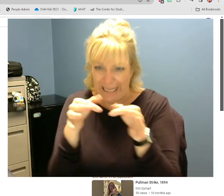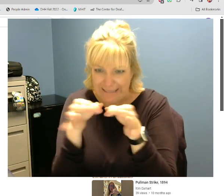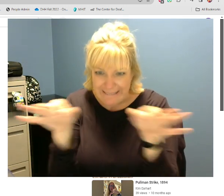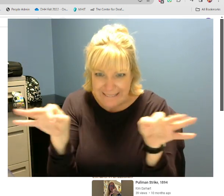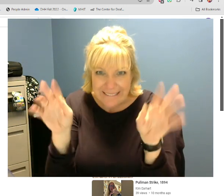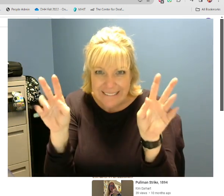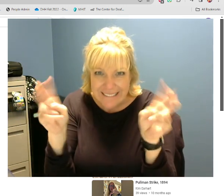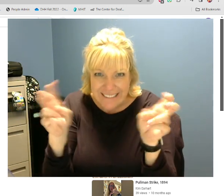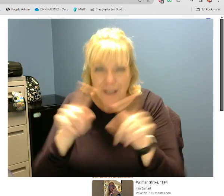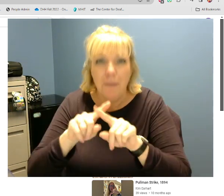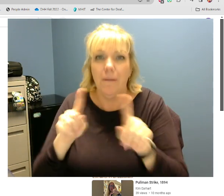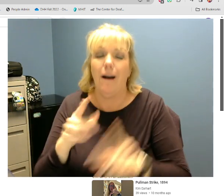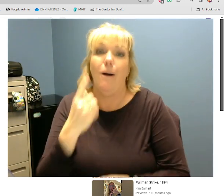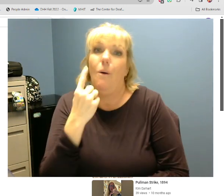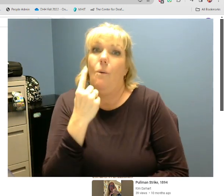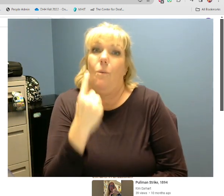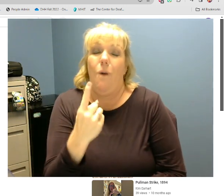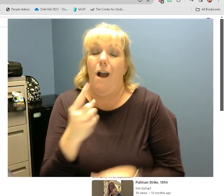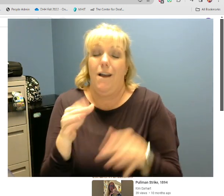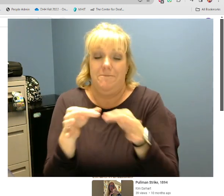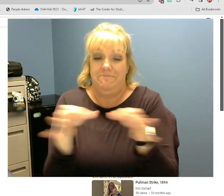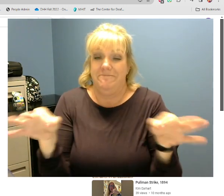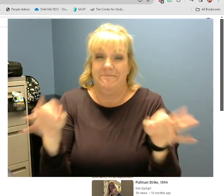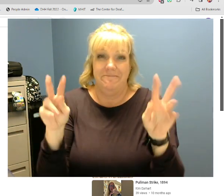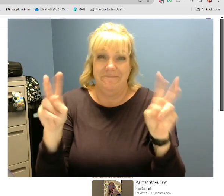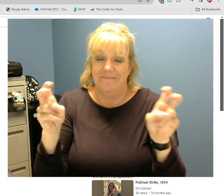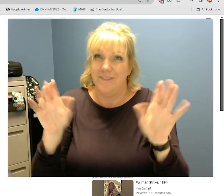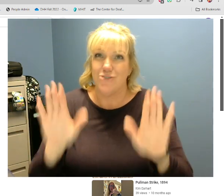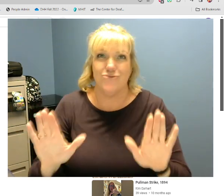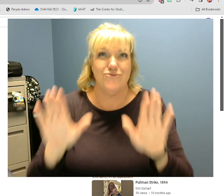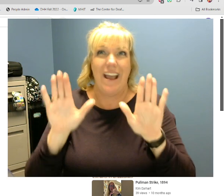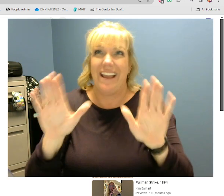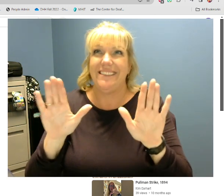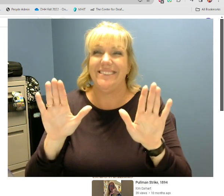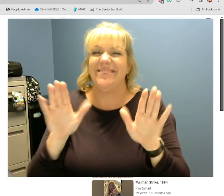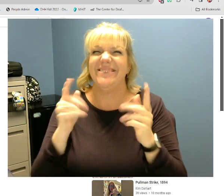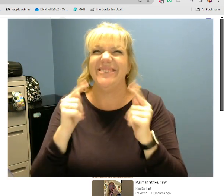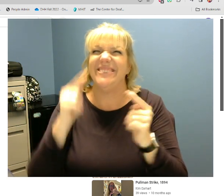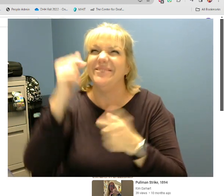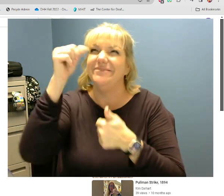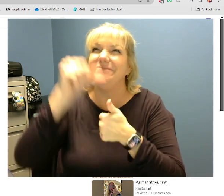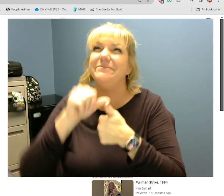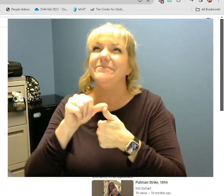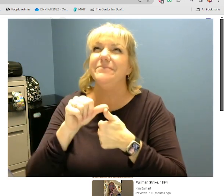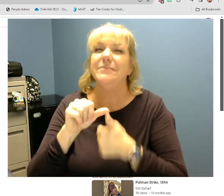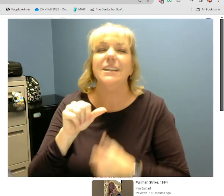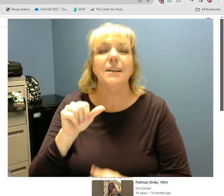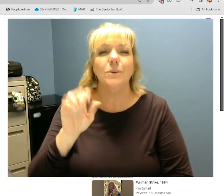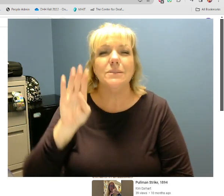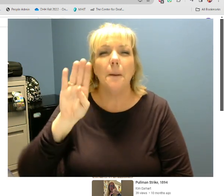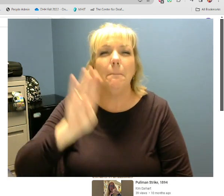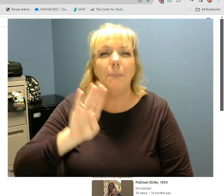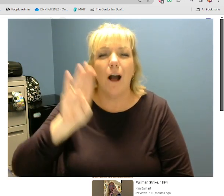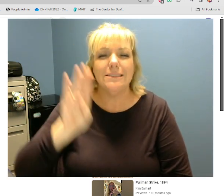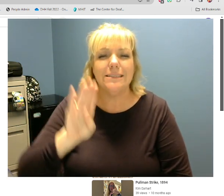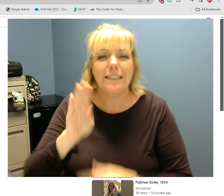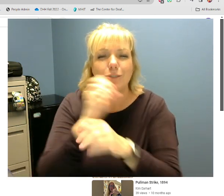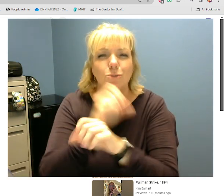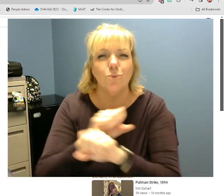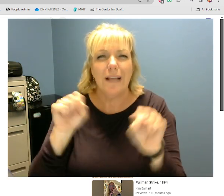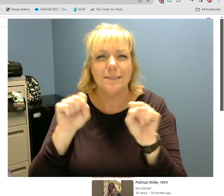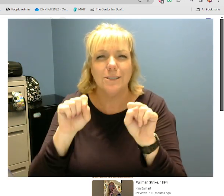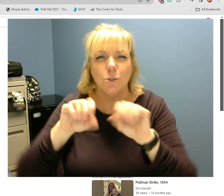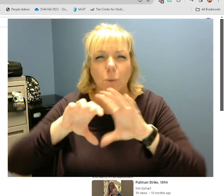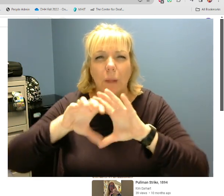this really great quote in one of my notes about how it was like the Boston Rescue League said something along